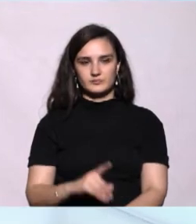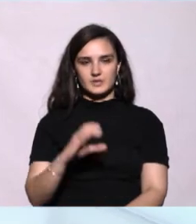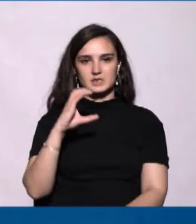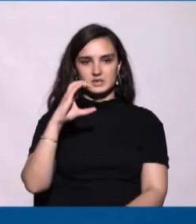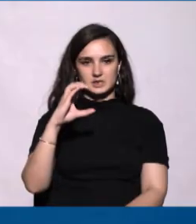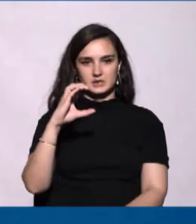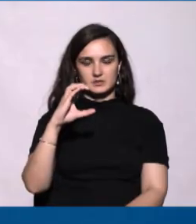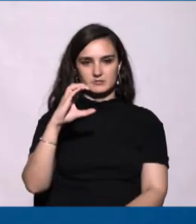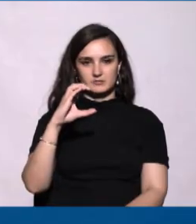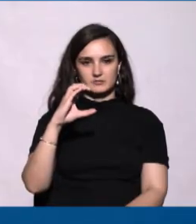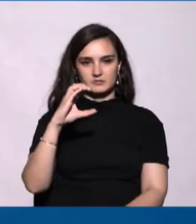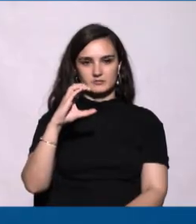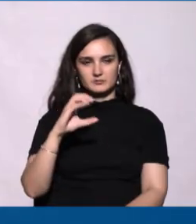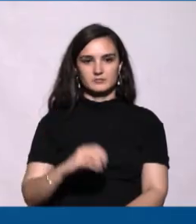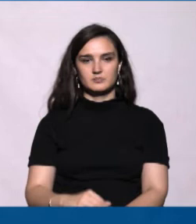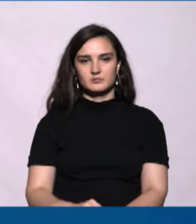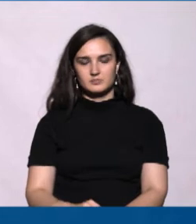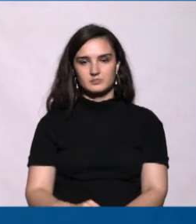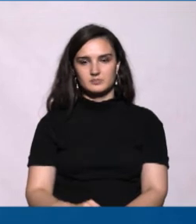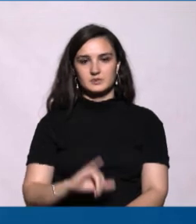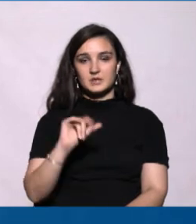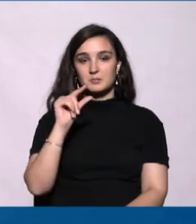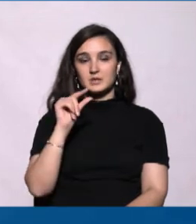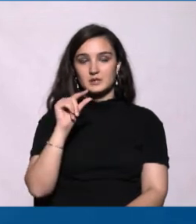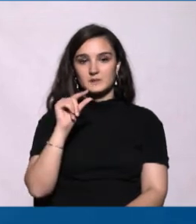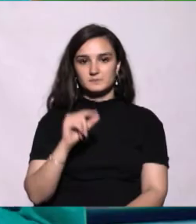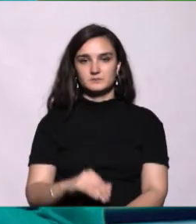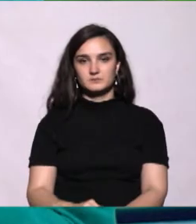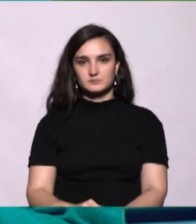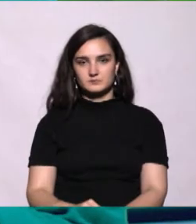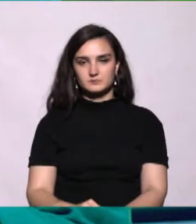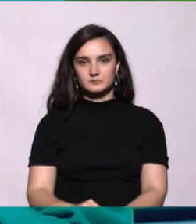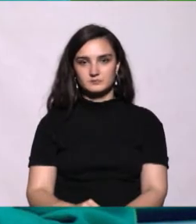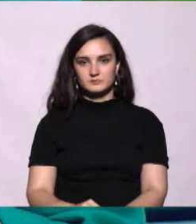C. And where is small c?